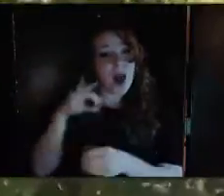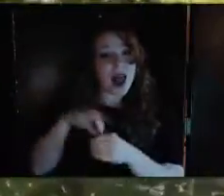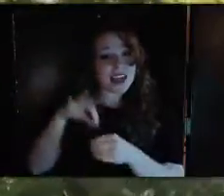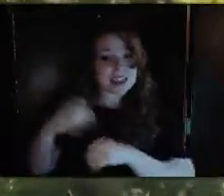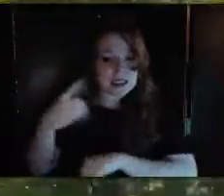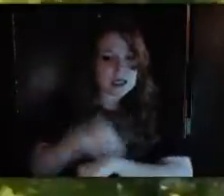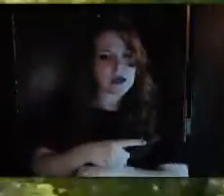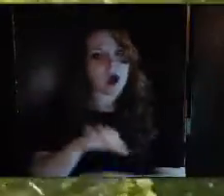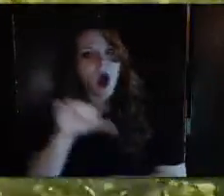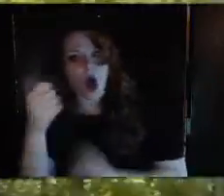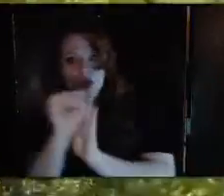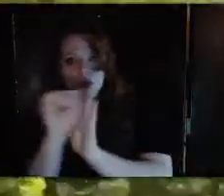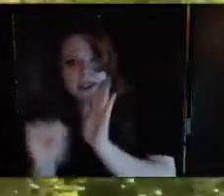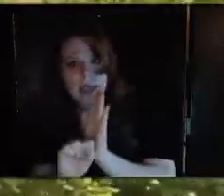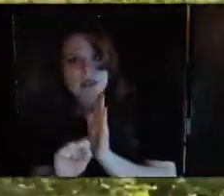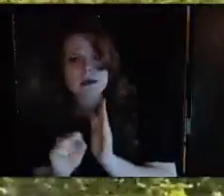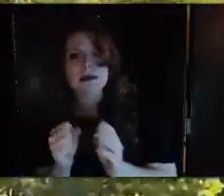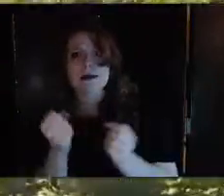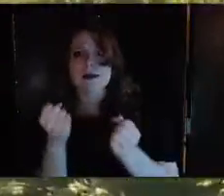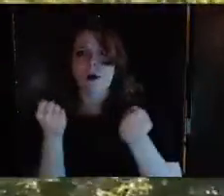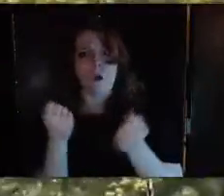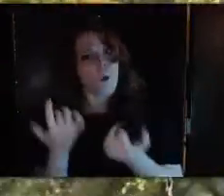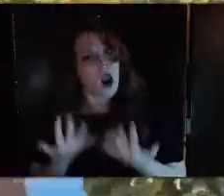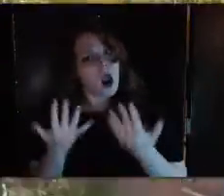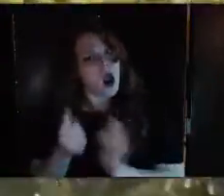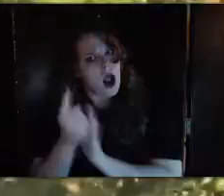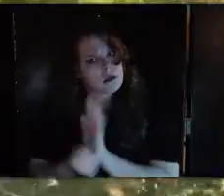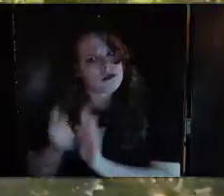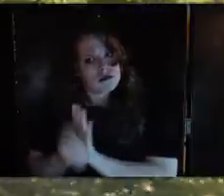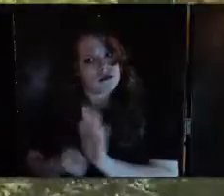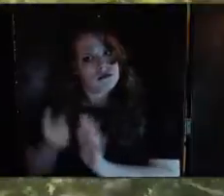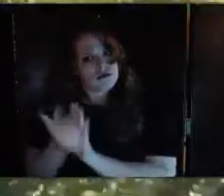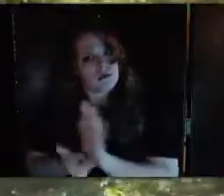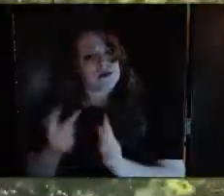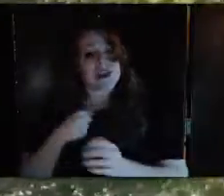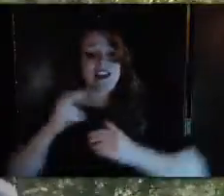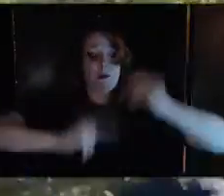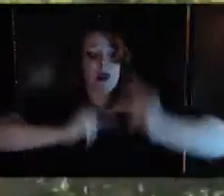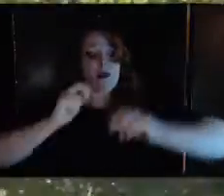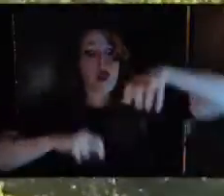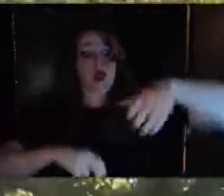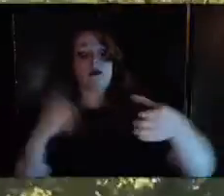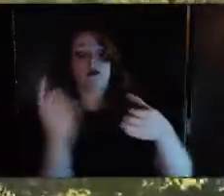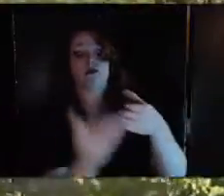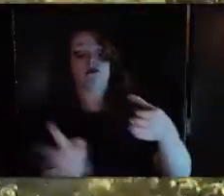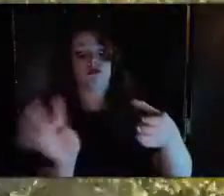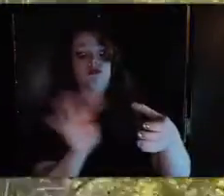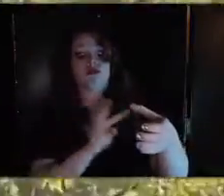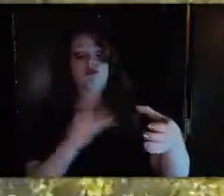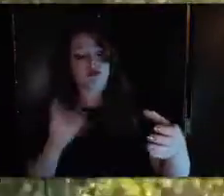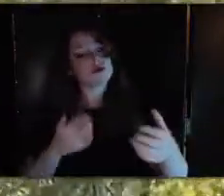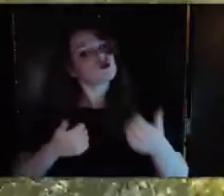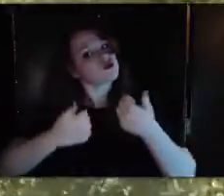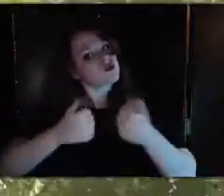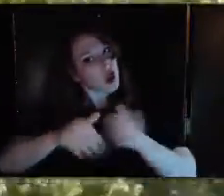voters have waited for hours to place their vote. Lines have been seen roping around buildings where election workers are encouraging voters to social